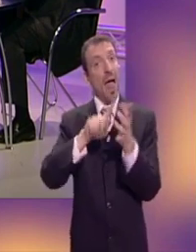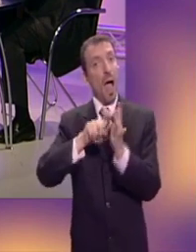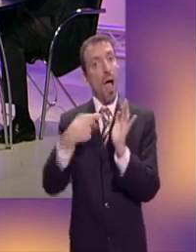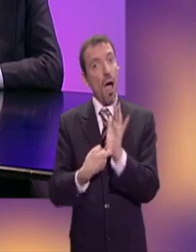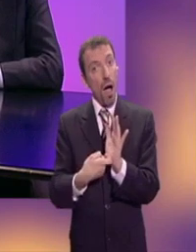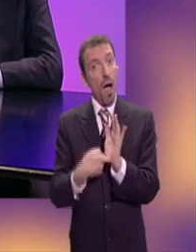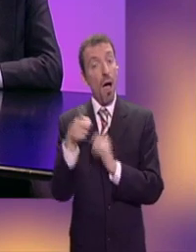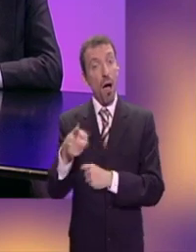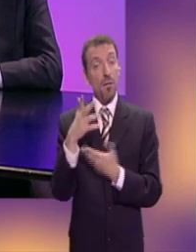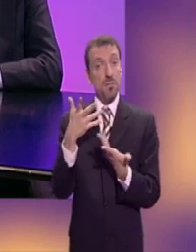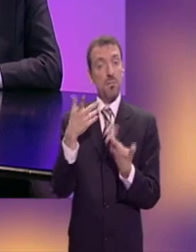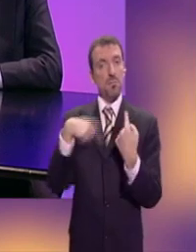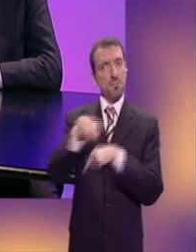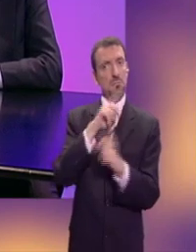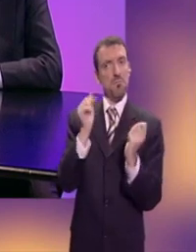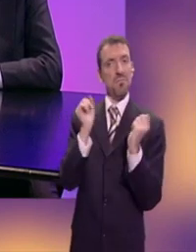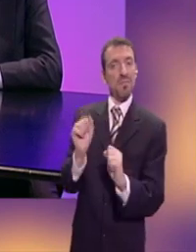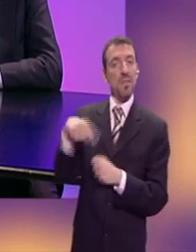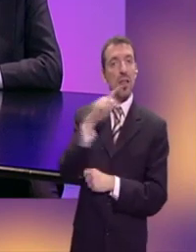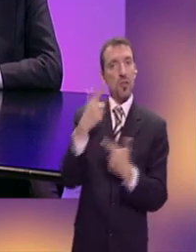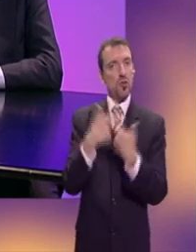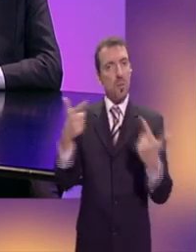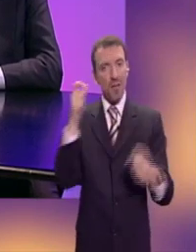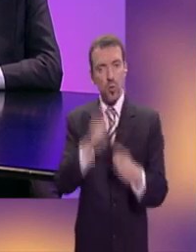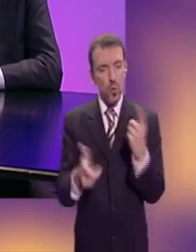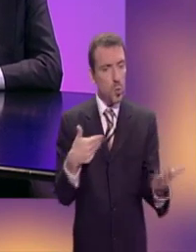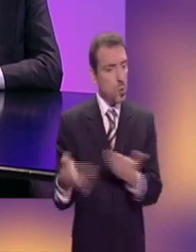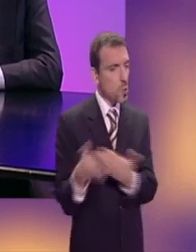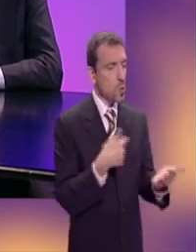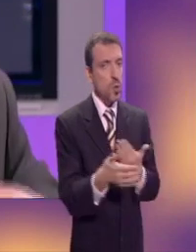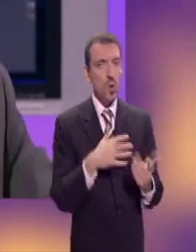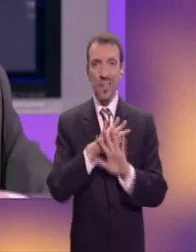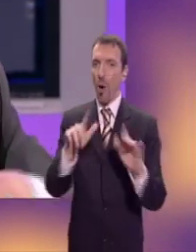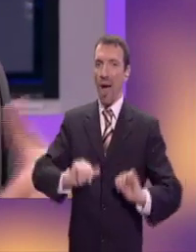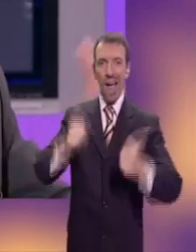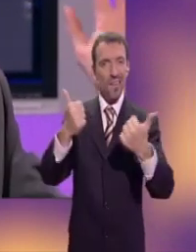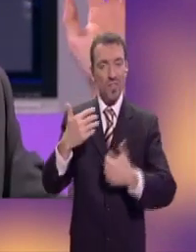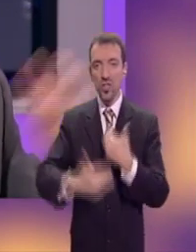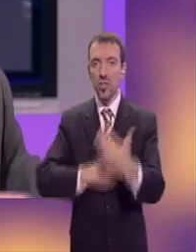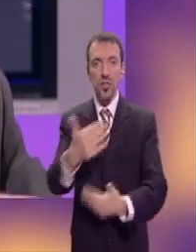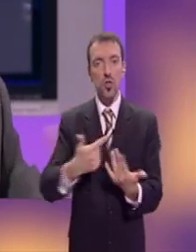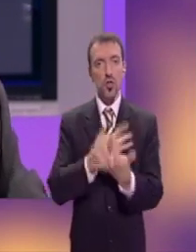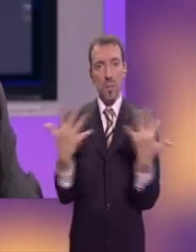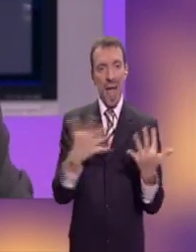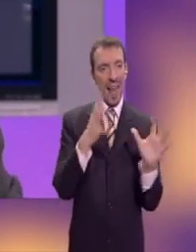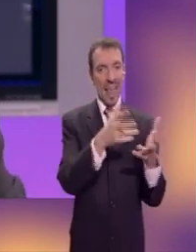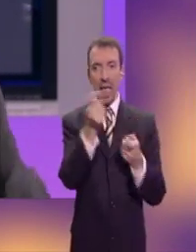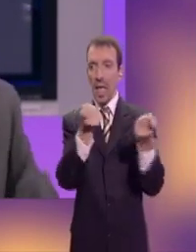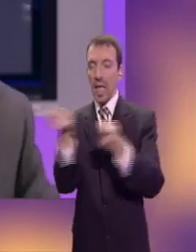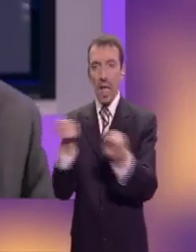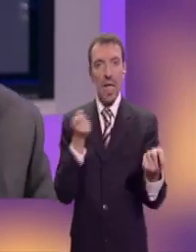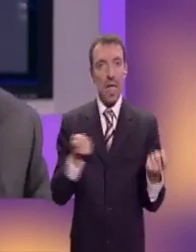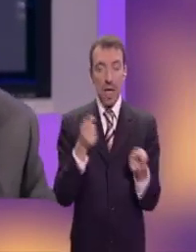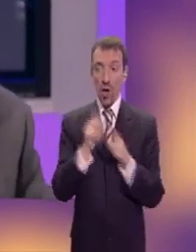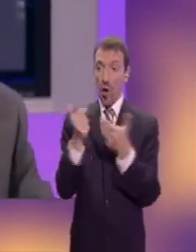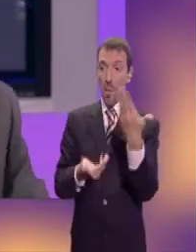disagree, his defence is that you've got too much to do, it was too inefficient, and it brought out too many divisions the way cabinet government was